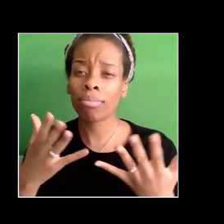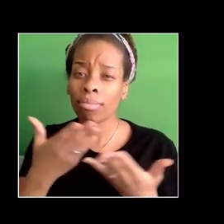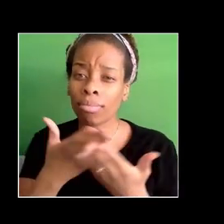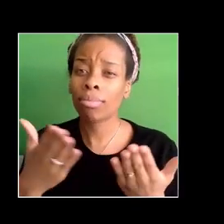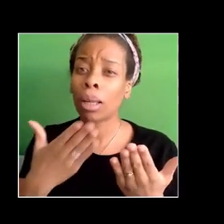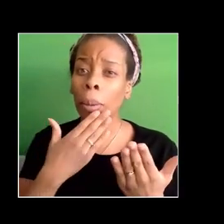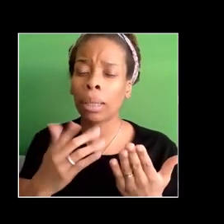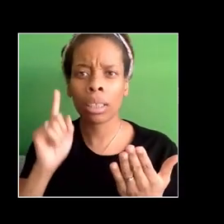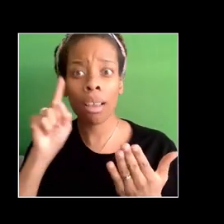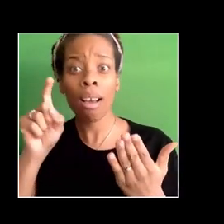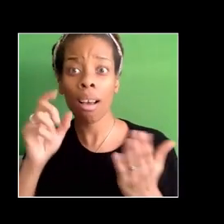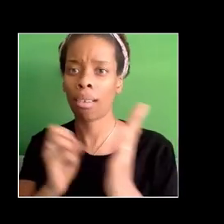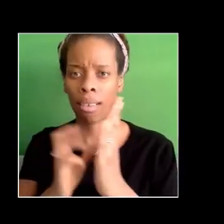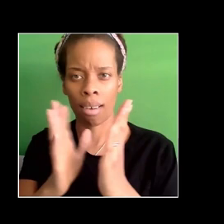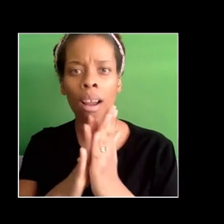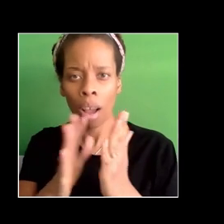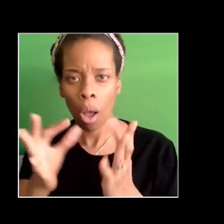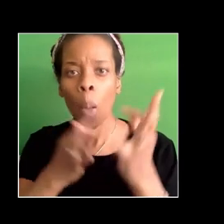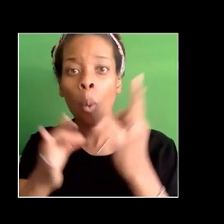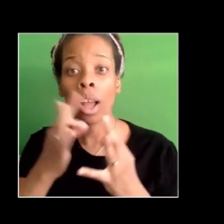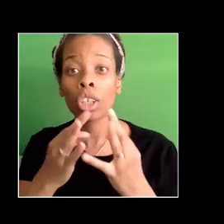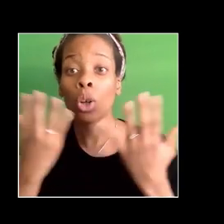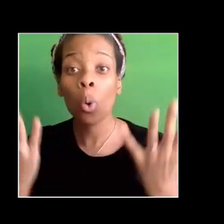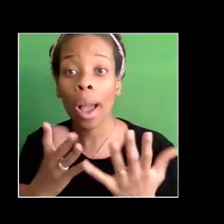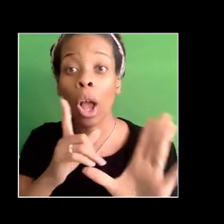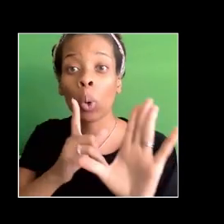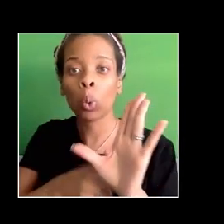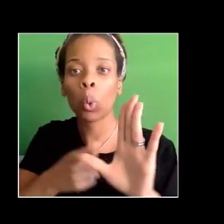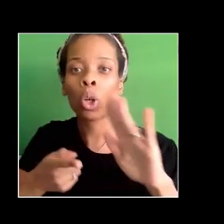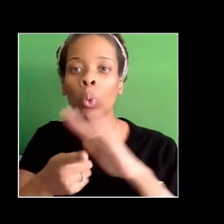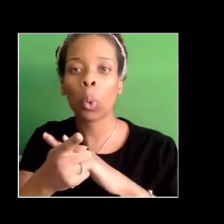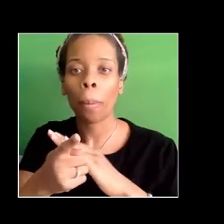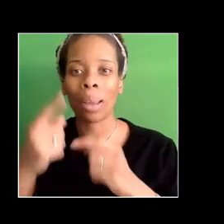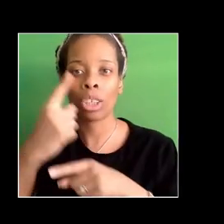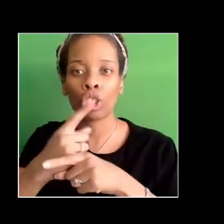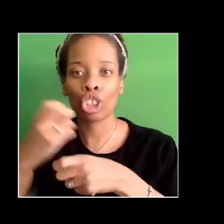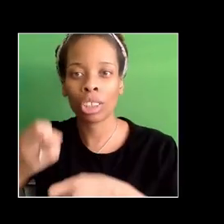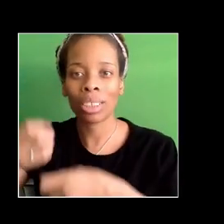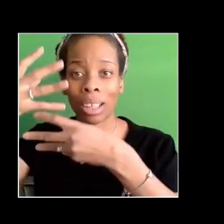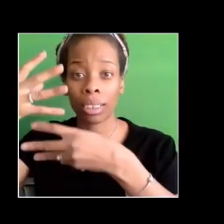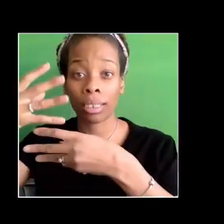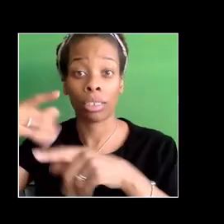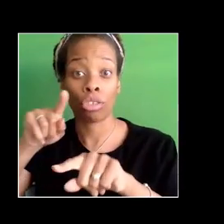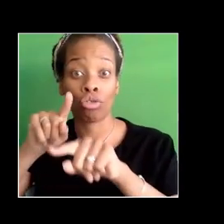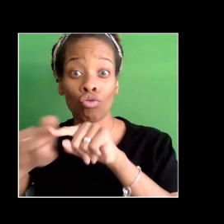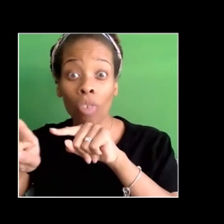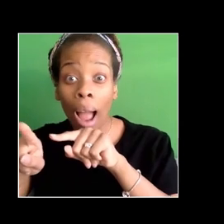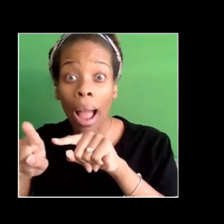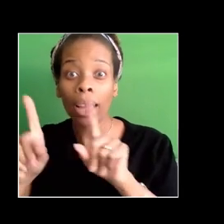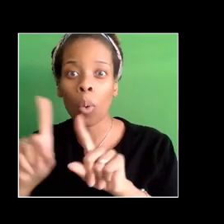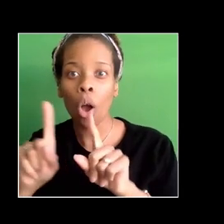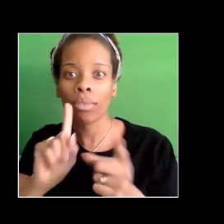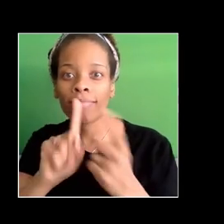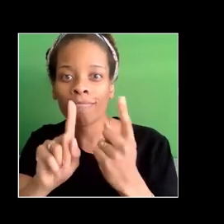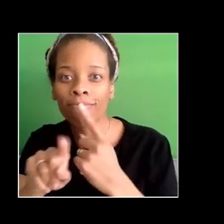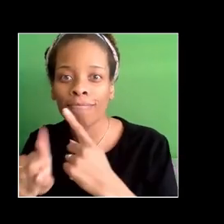questions for Lynette and Thelma in the YouTube chat function, and we'll get through as many as we possibly can.